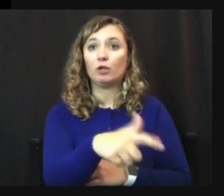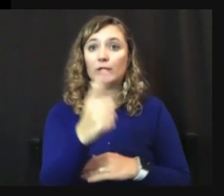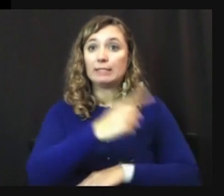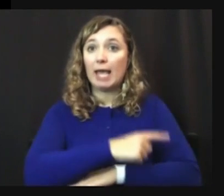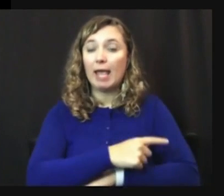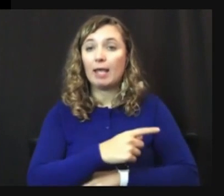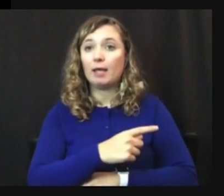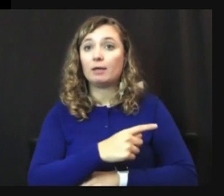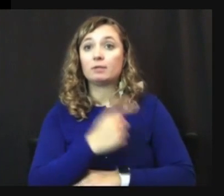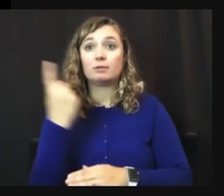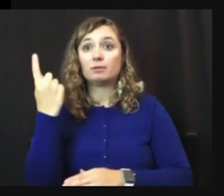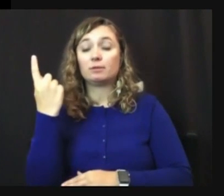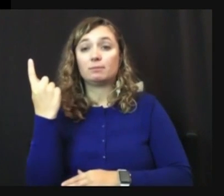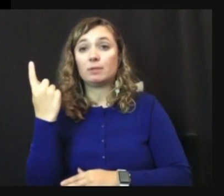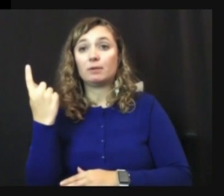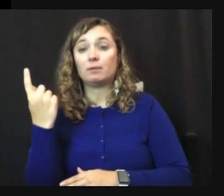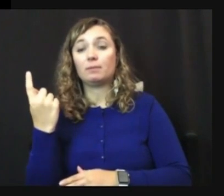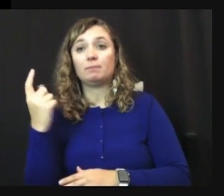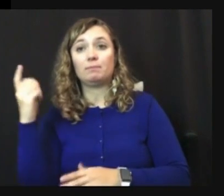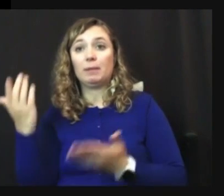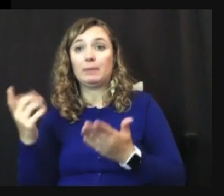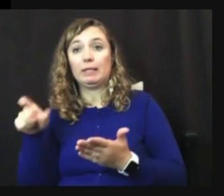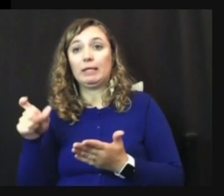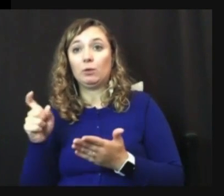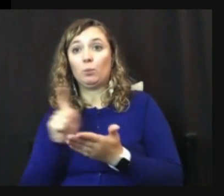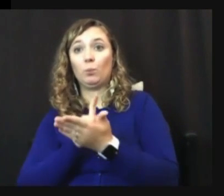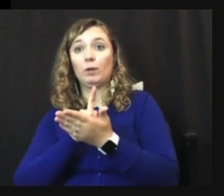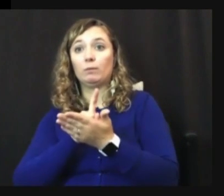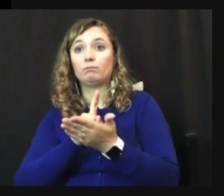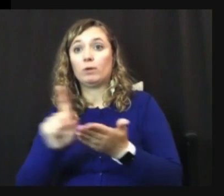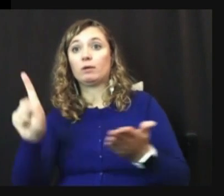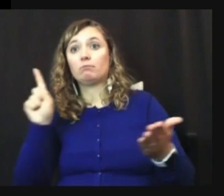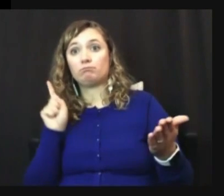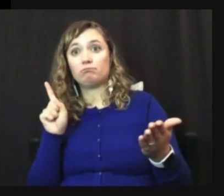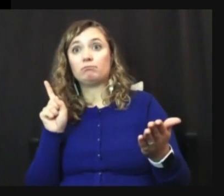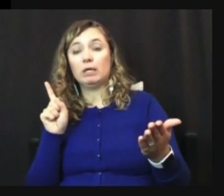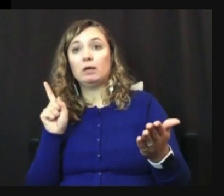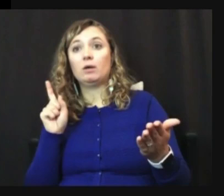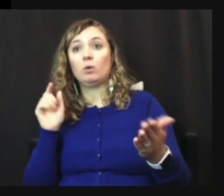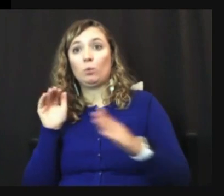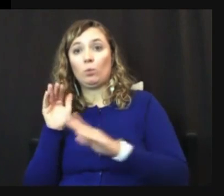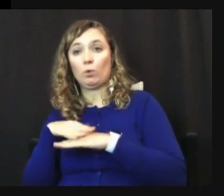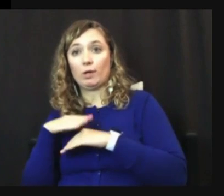We need to know all of this information so that we can help a person